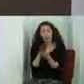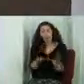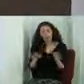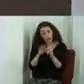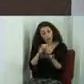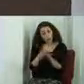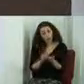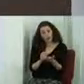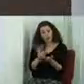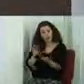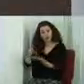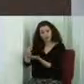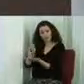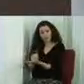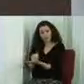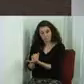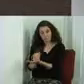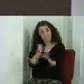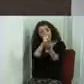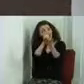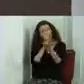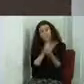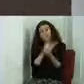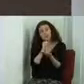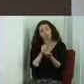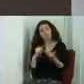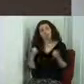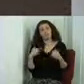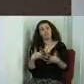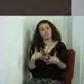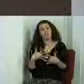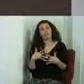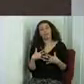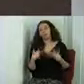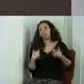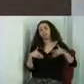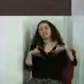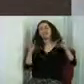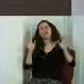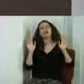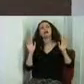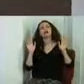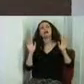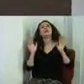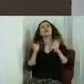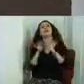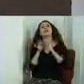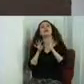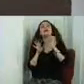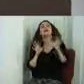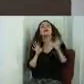not be afraid, but to let go and to let God.